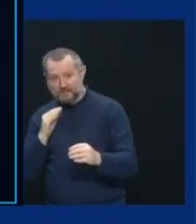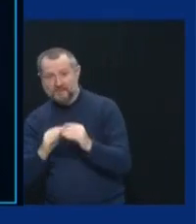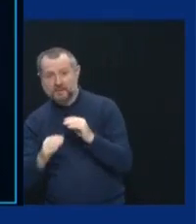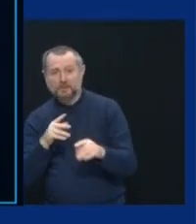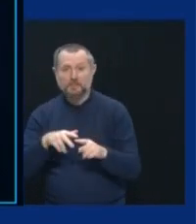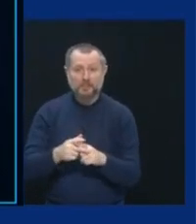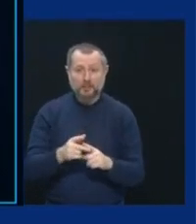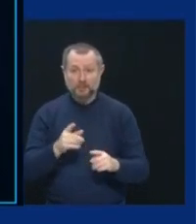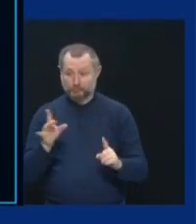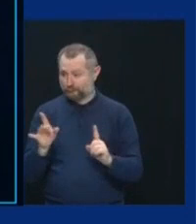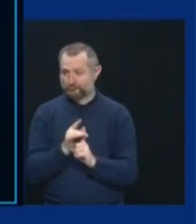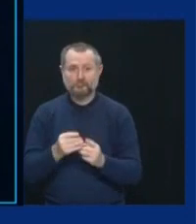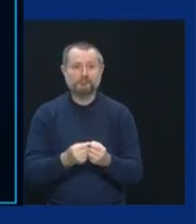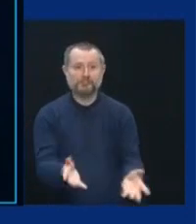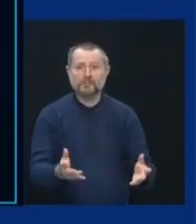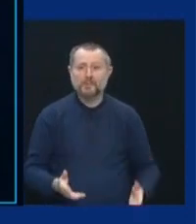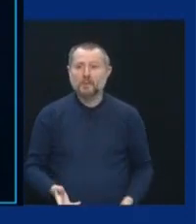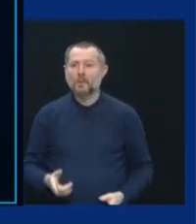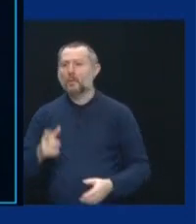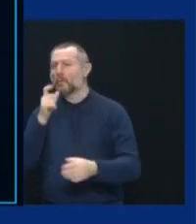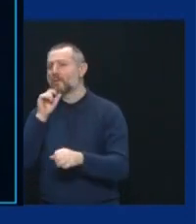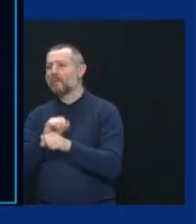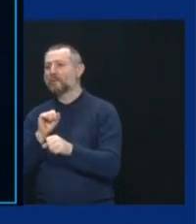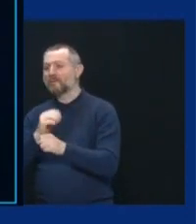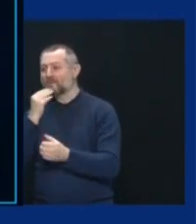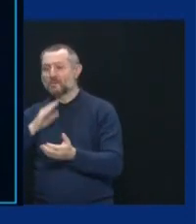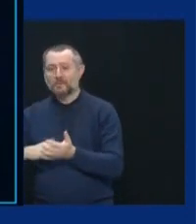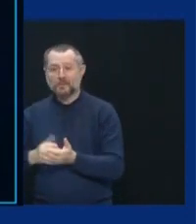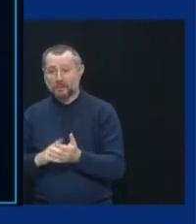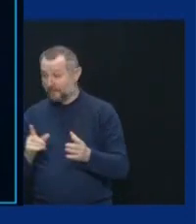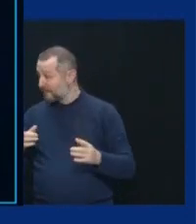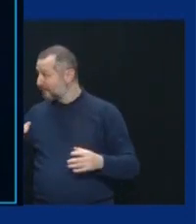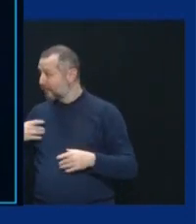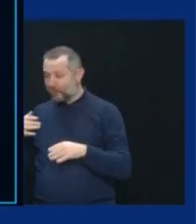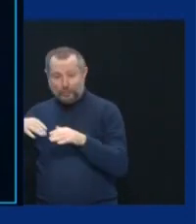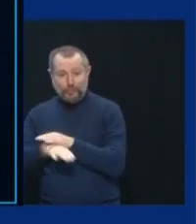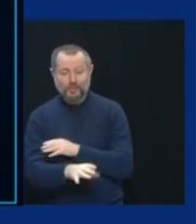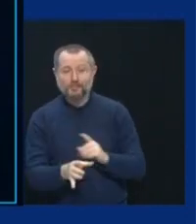service brings it in. Staff person goes home,